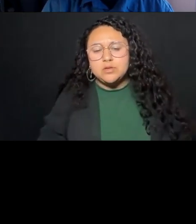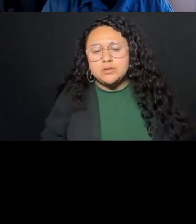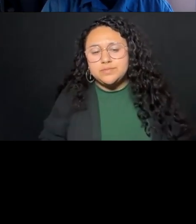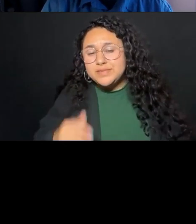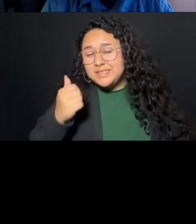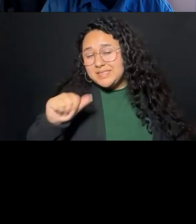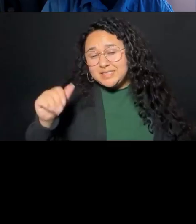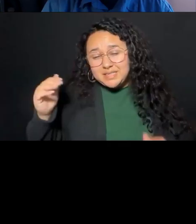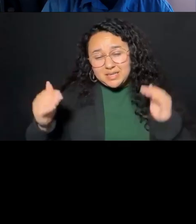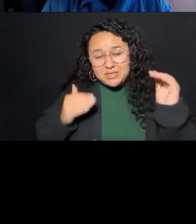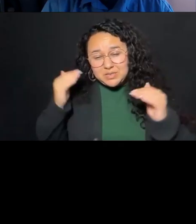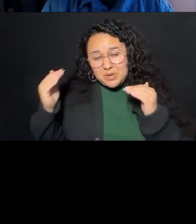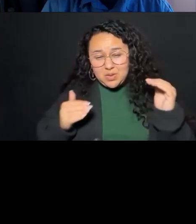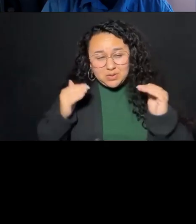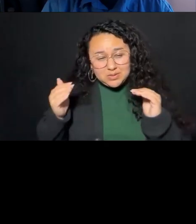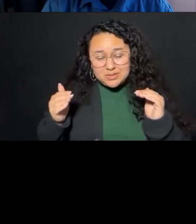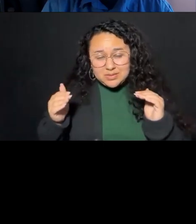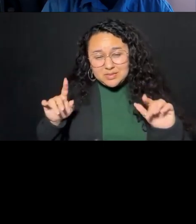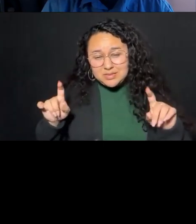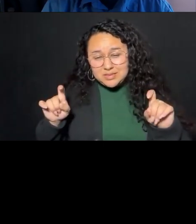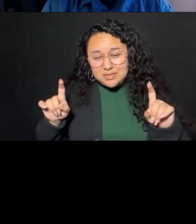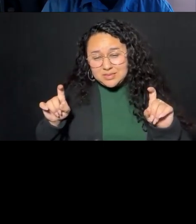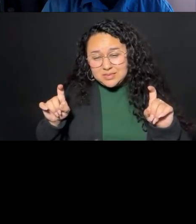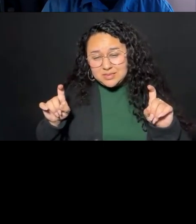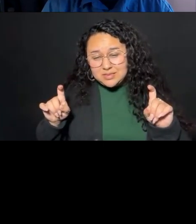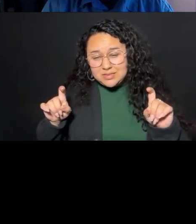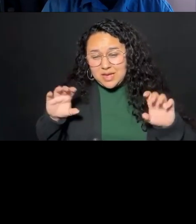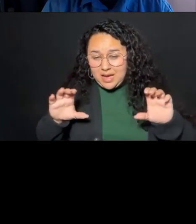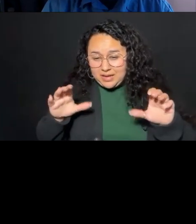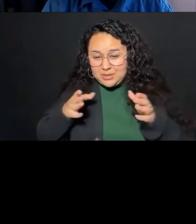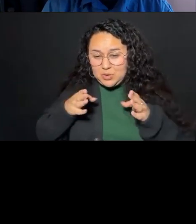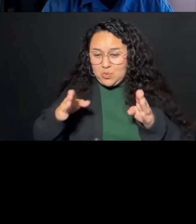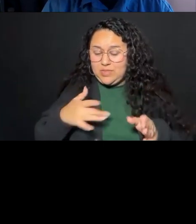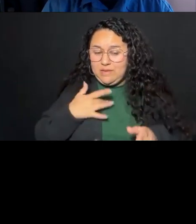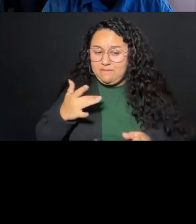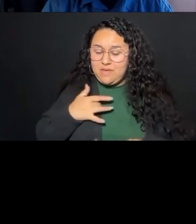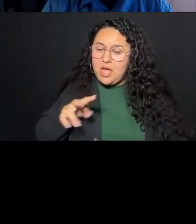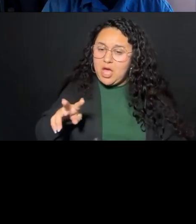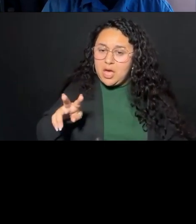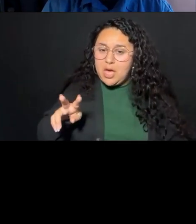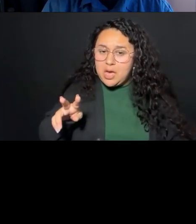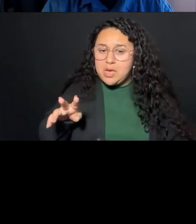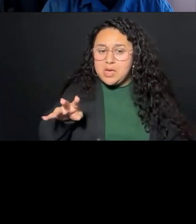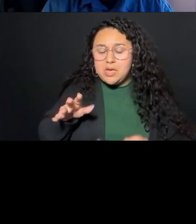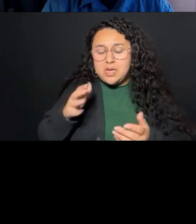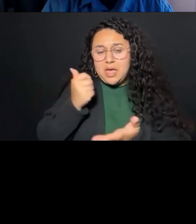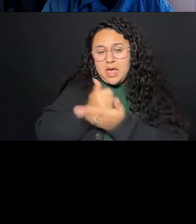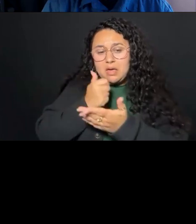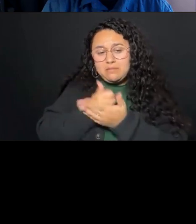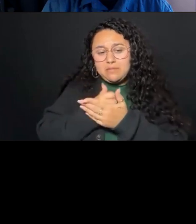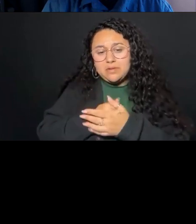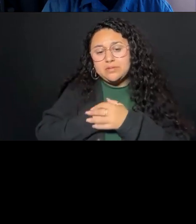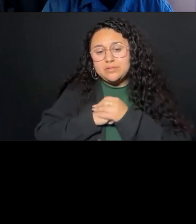Any of the adults act in a way that was possibly